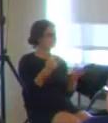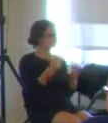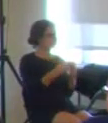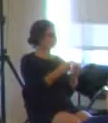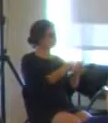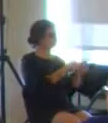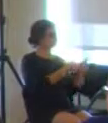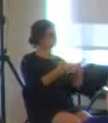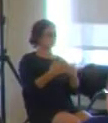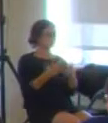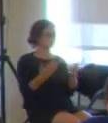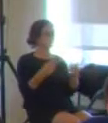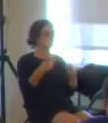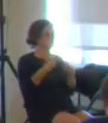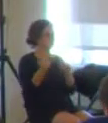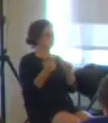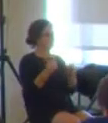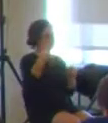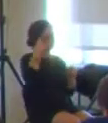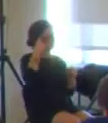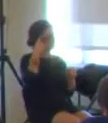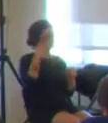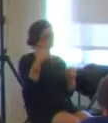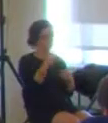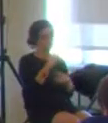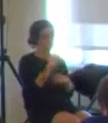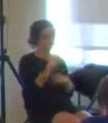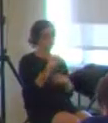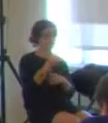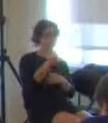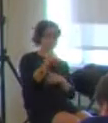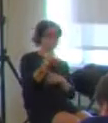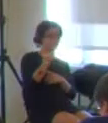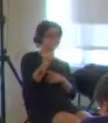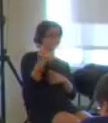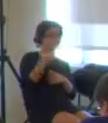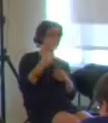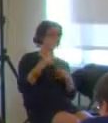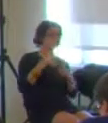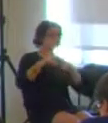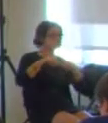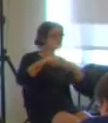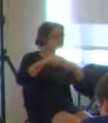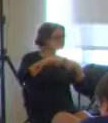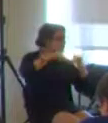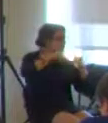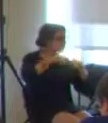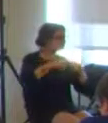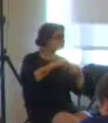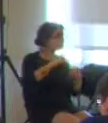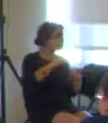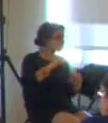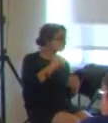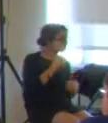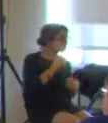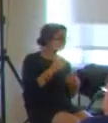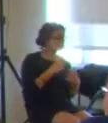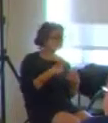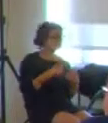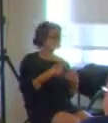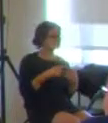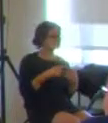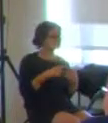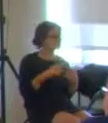a question of degree and quality. And it was first introduced in the 80s. It has, as it's